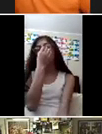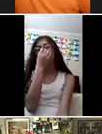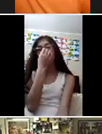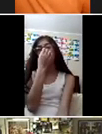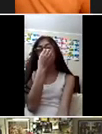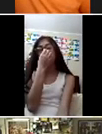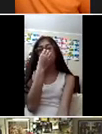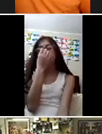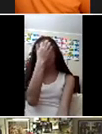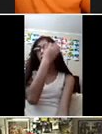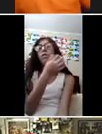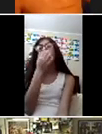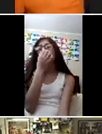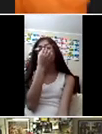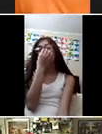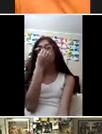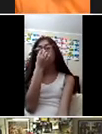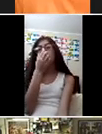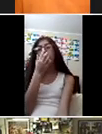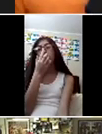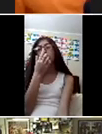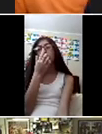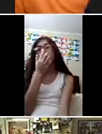Go ahead. But the priesthoods.